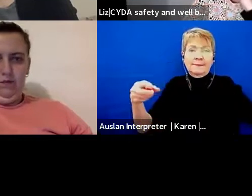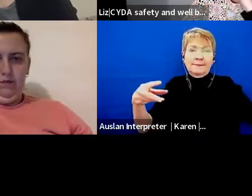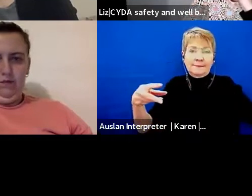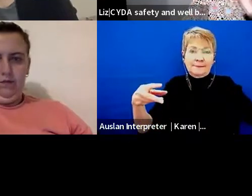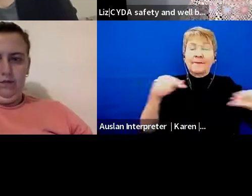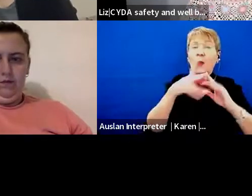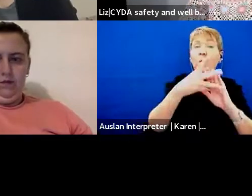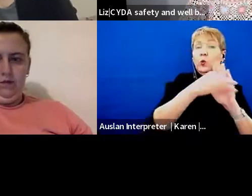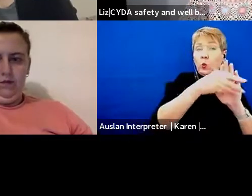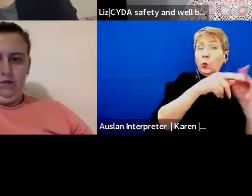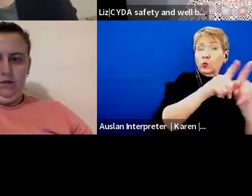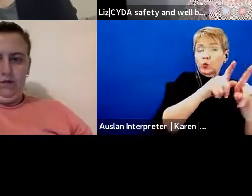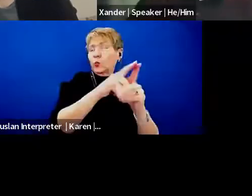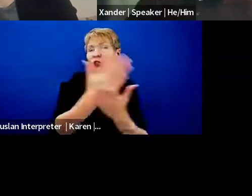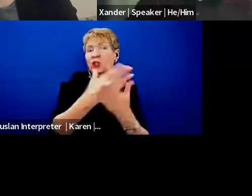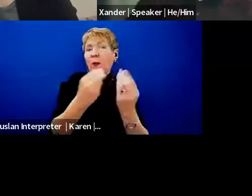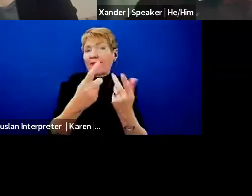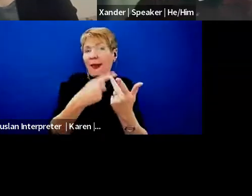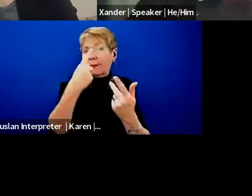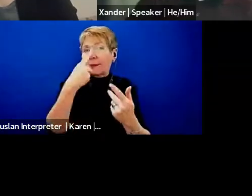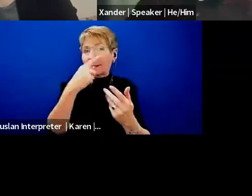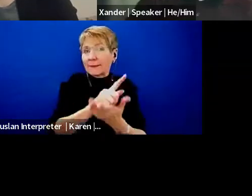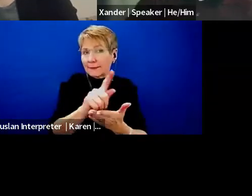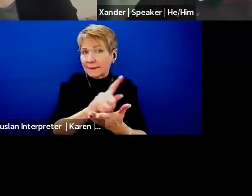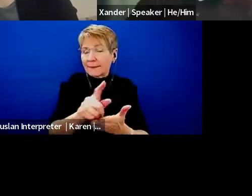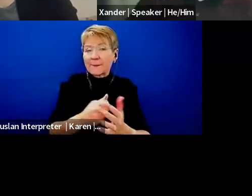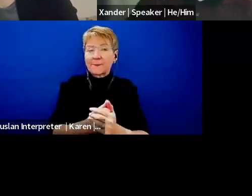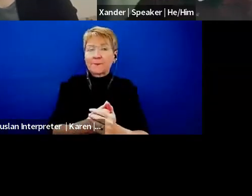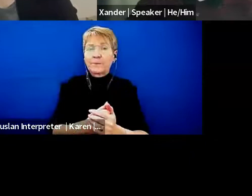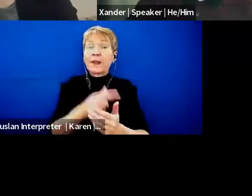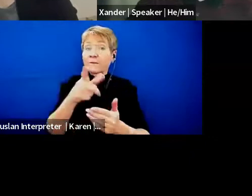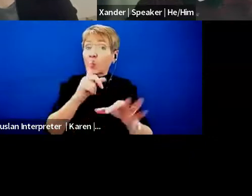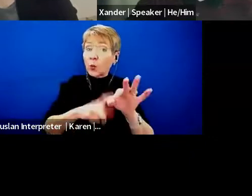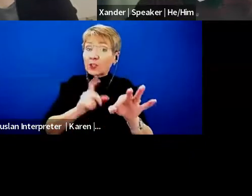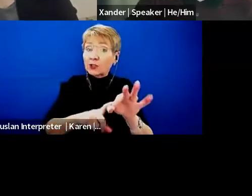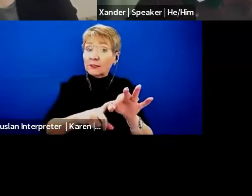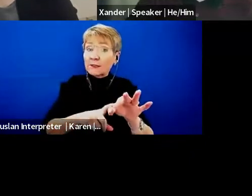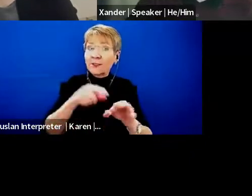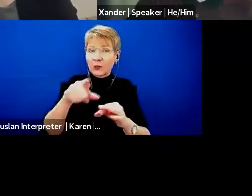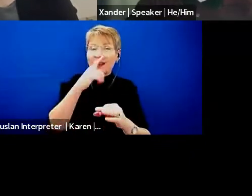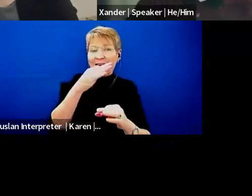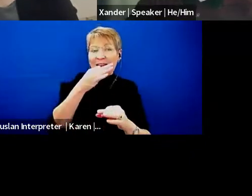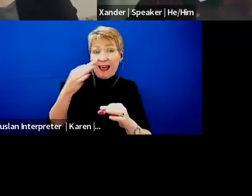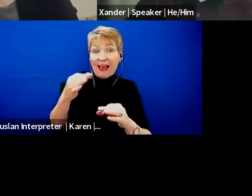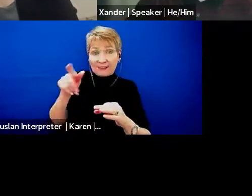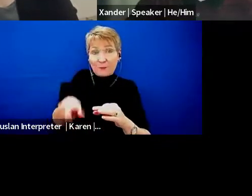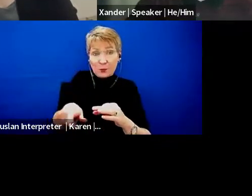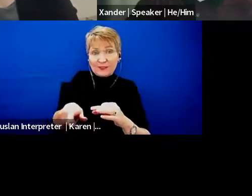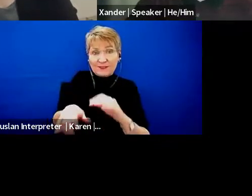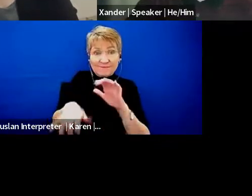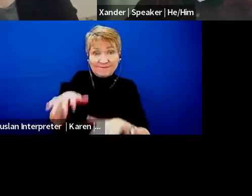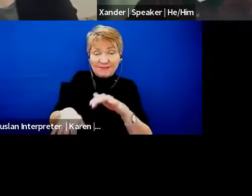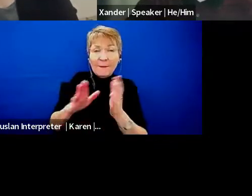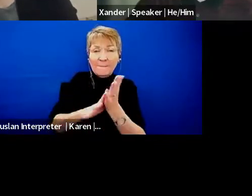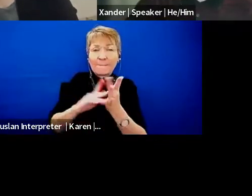you are having any technical issues, please private message our webinar support person, Miranda or Liz,